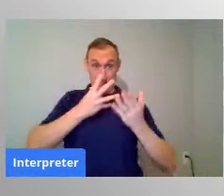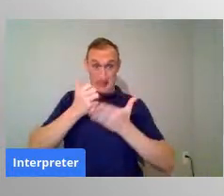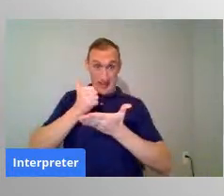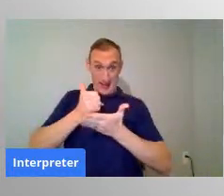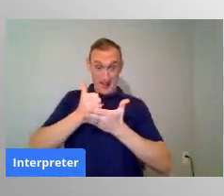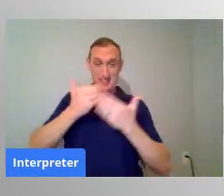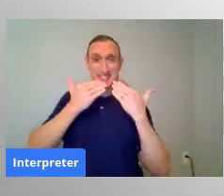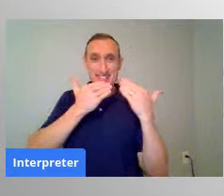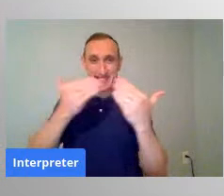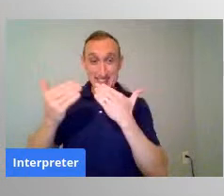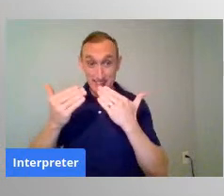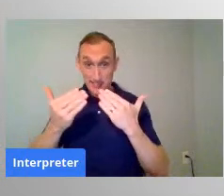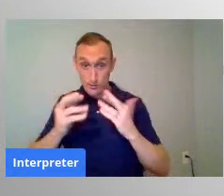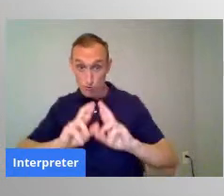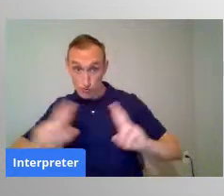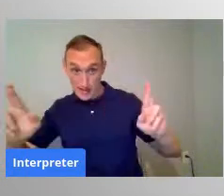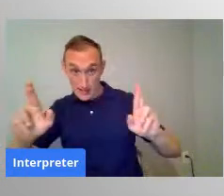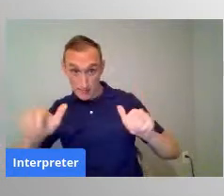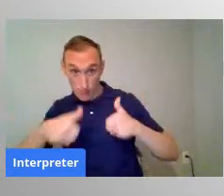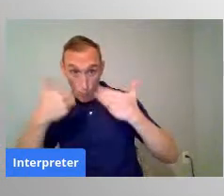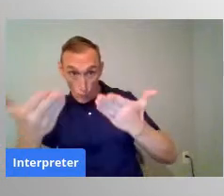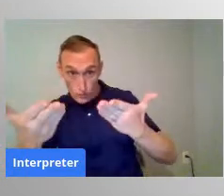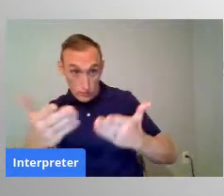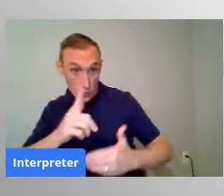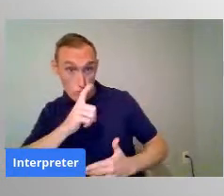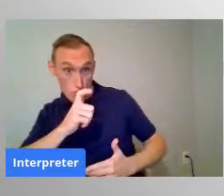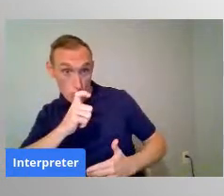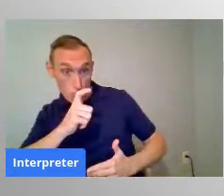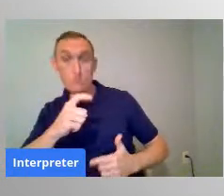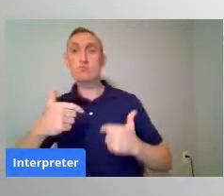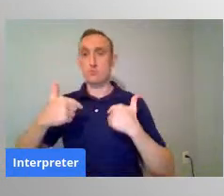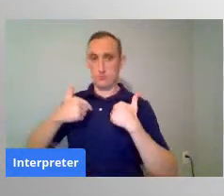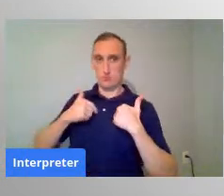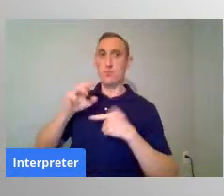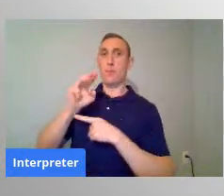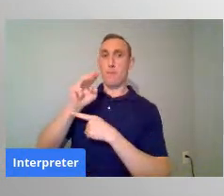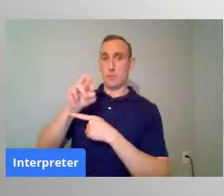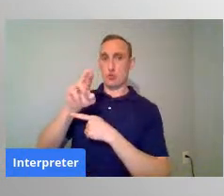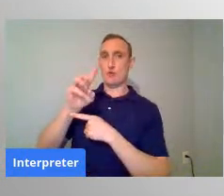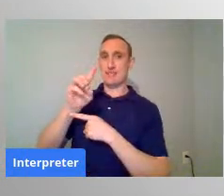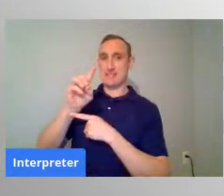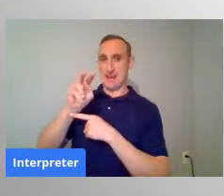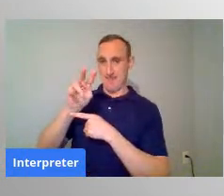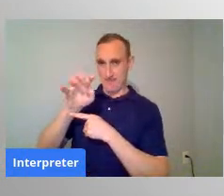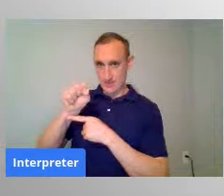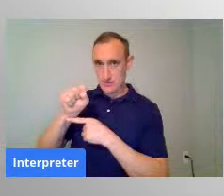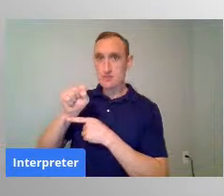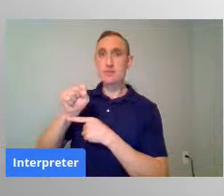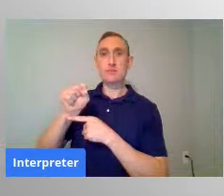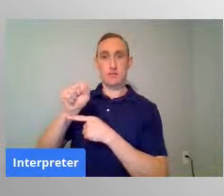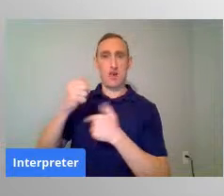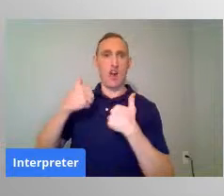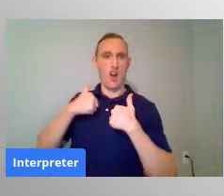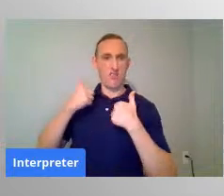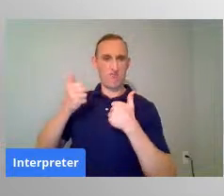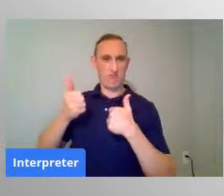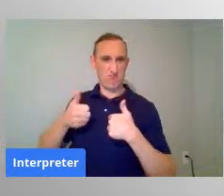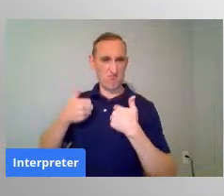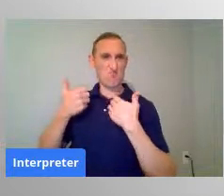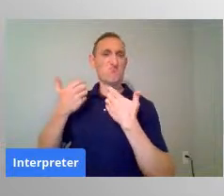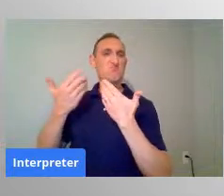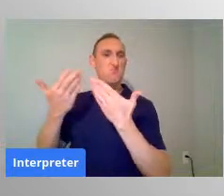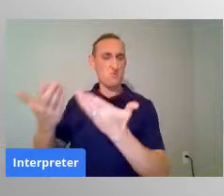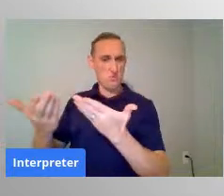The floor is open for a motion. I move that we adopt the committee structure temporarily